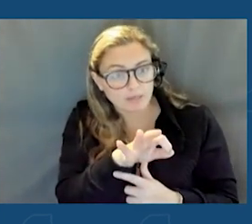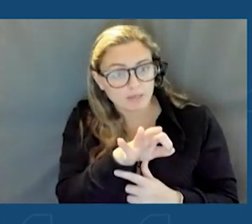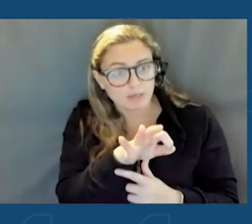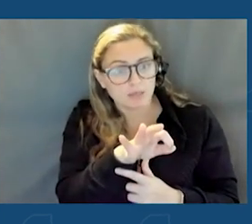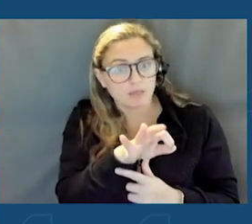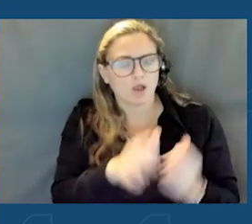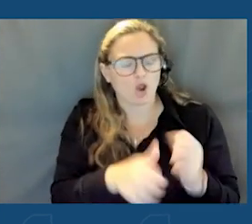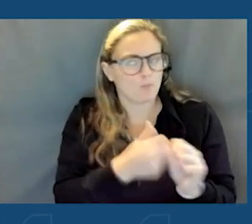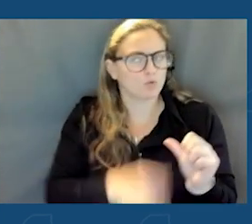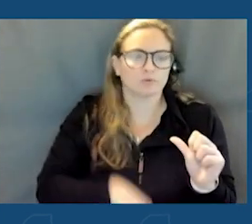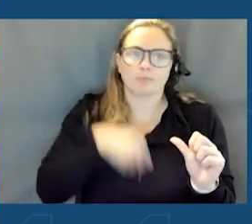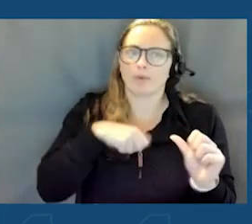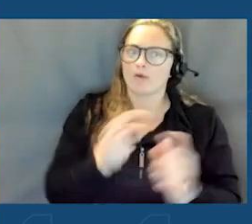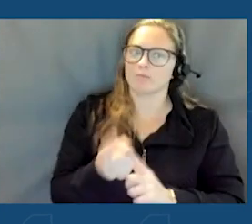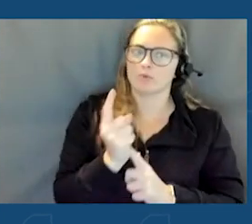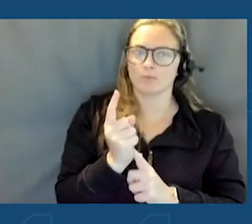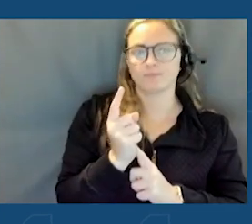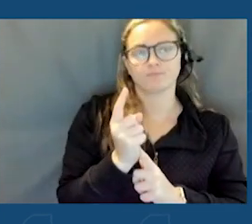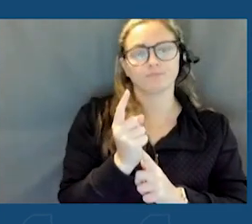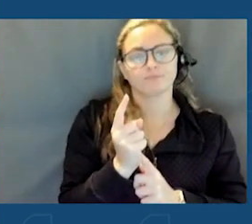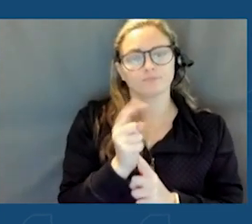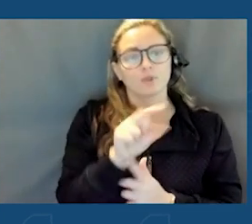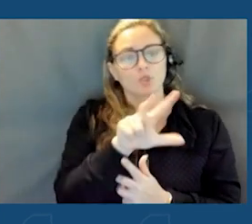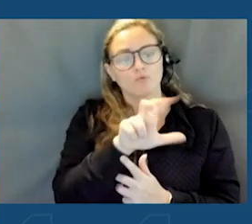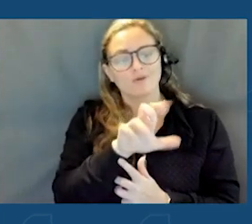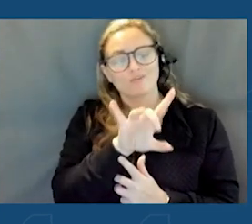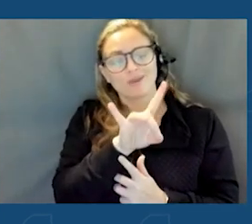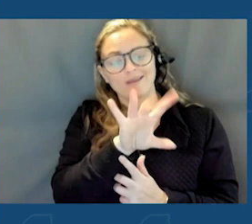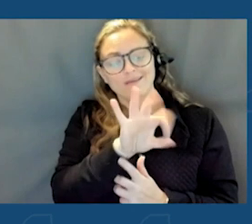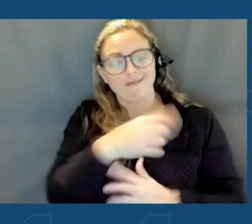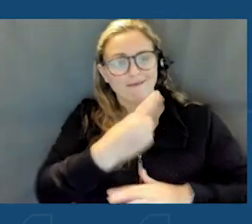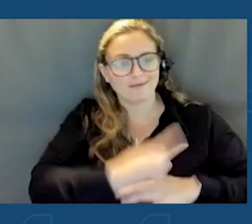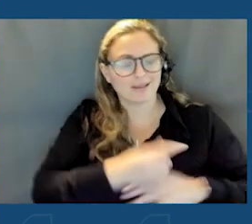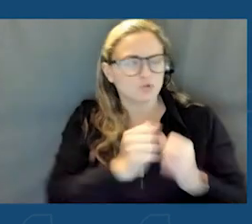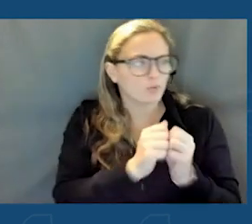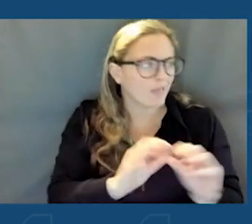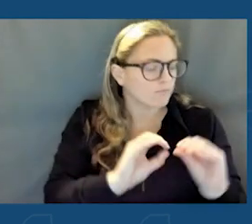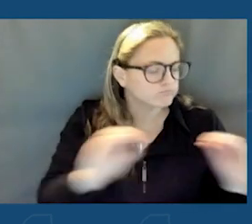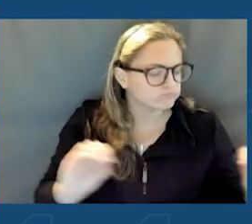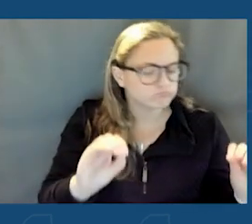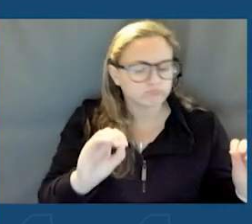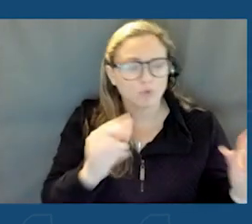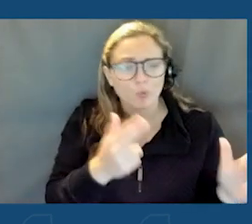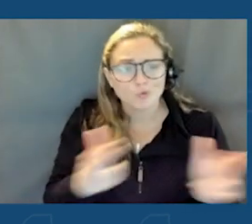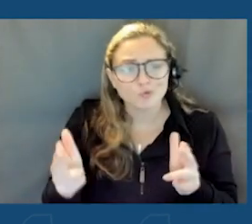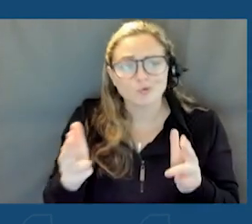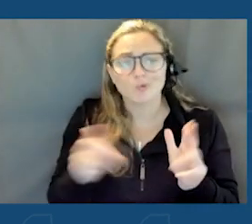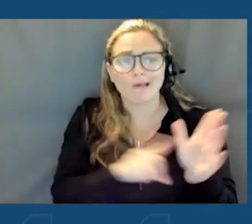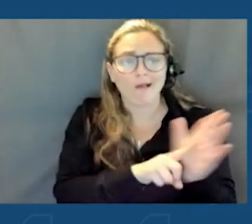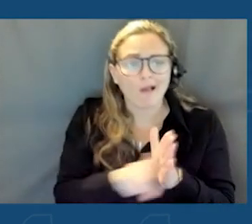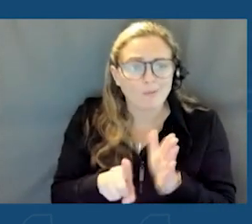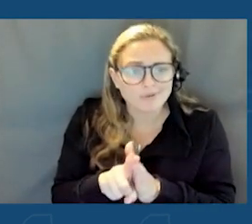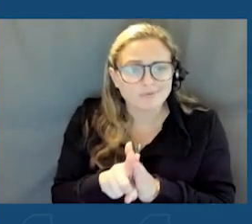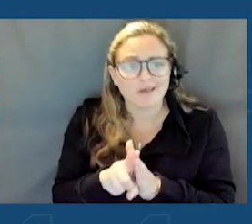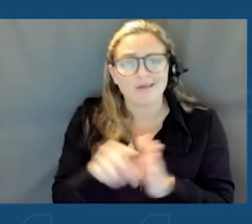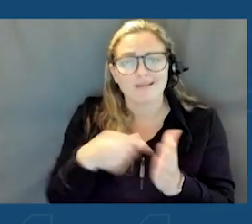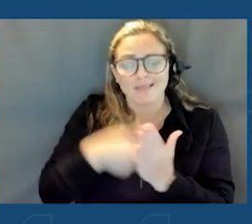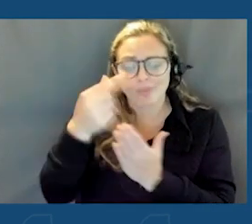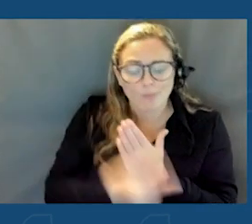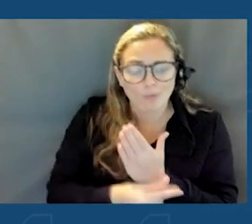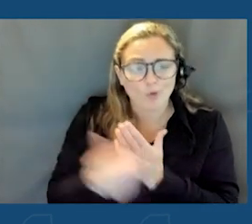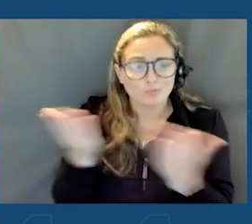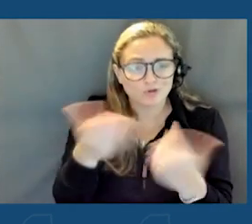proudest moment, we went 389 days without a shooting or a homicide in the program service